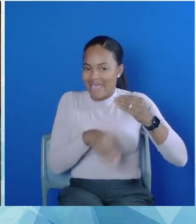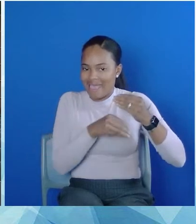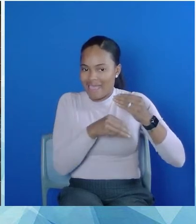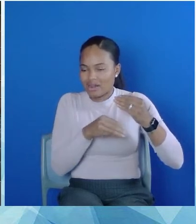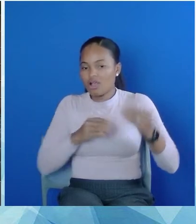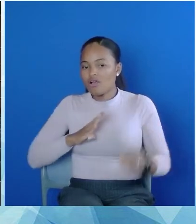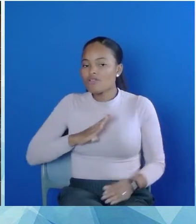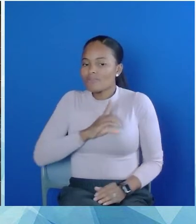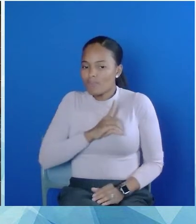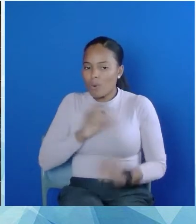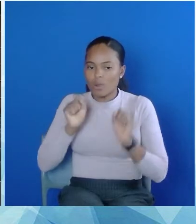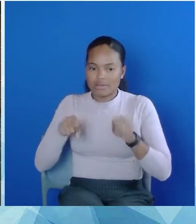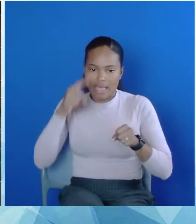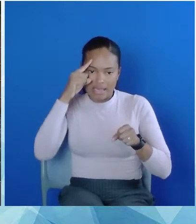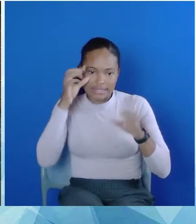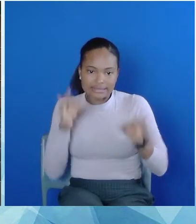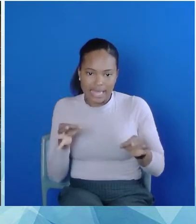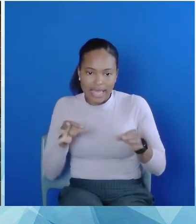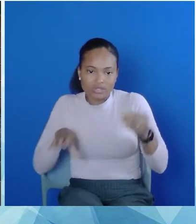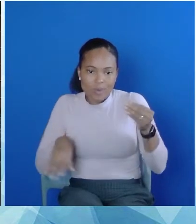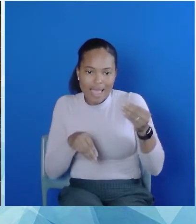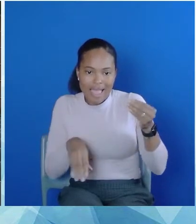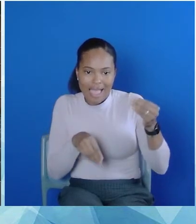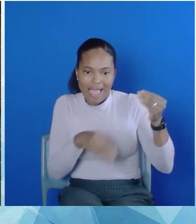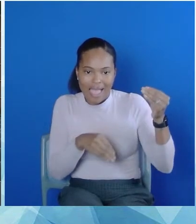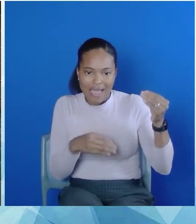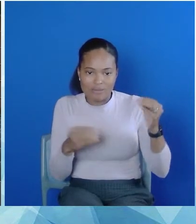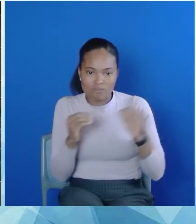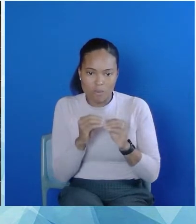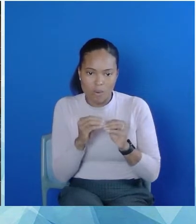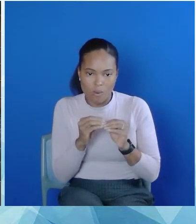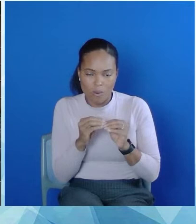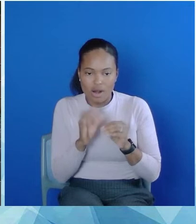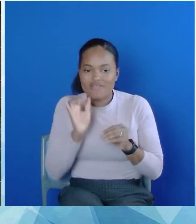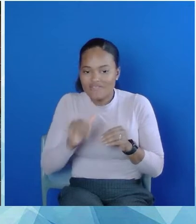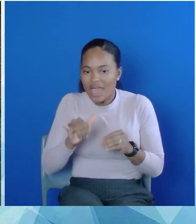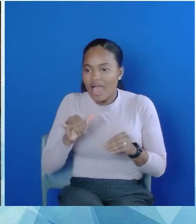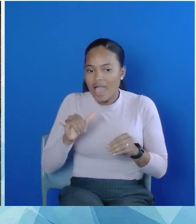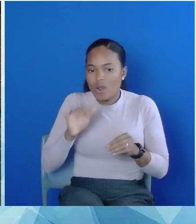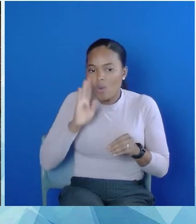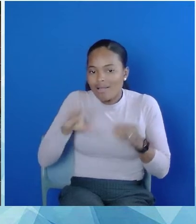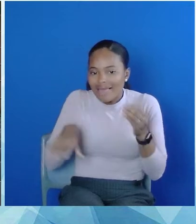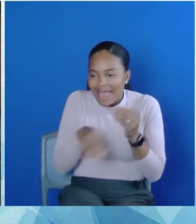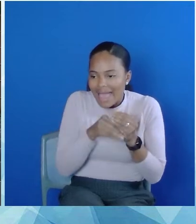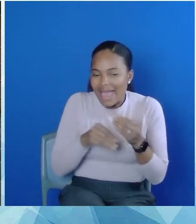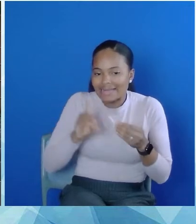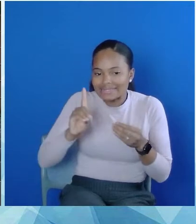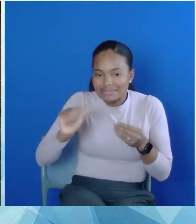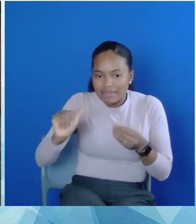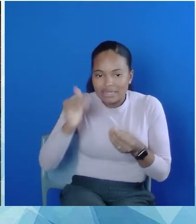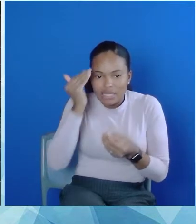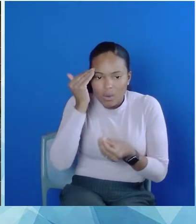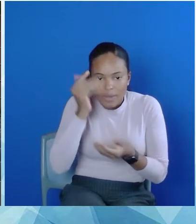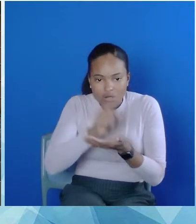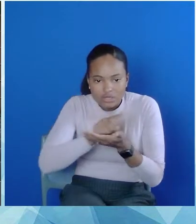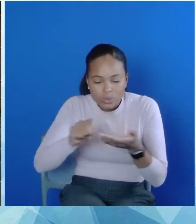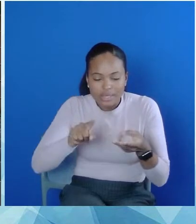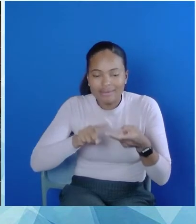always choose to go above and beyond. So, and that's what we would be doing with Disability Awareness Week and Helen Keller Celebration Day.